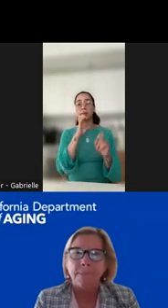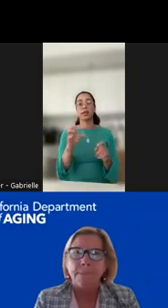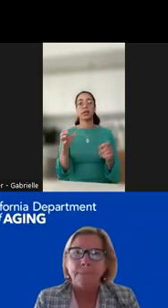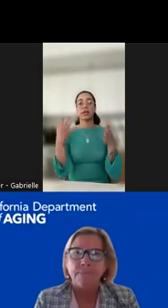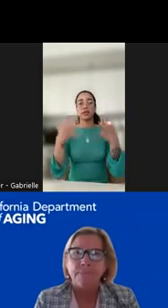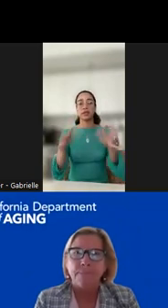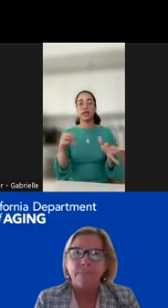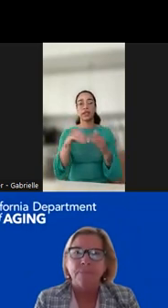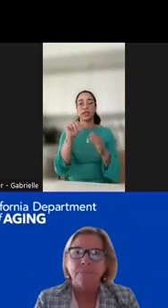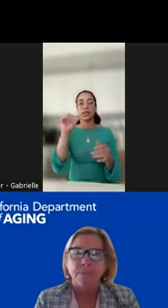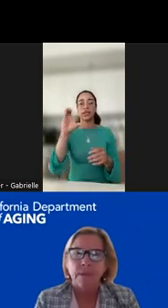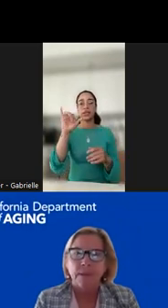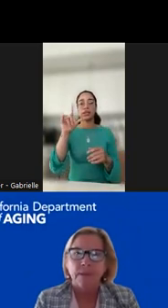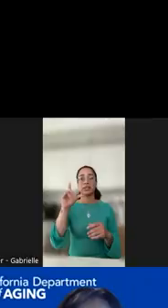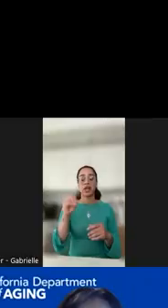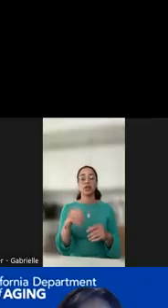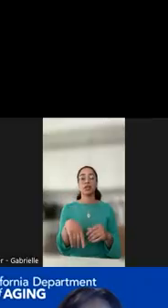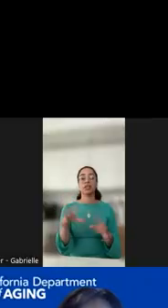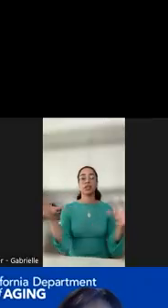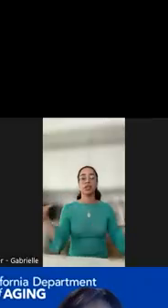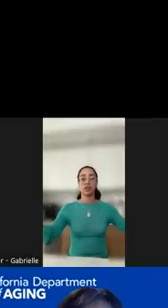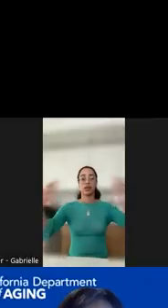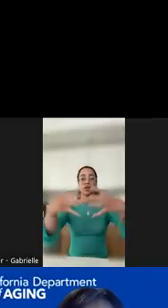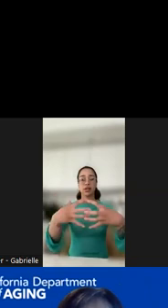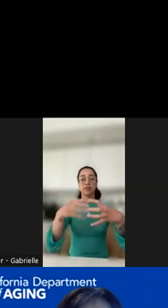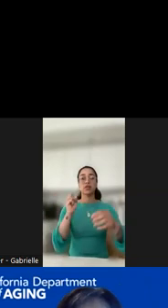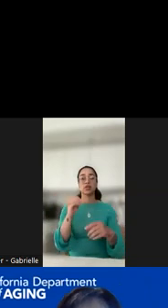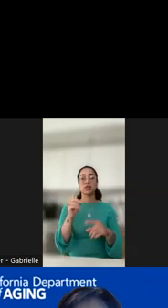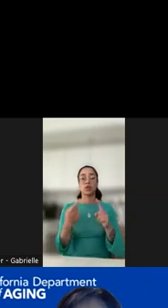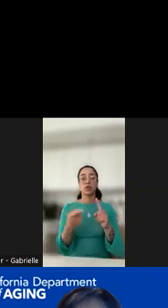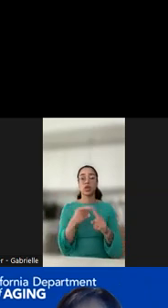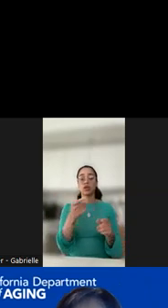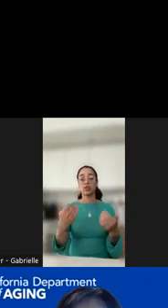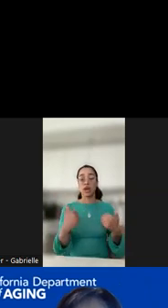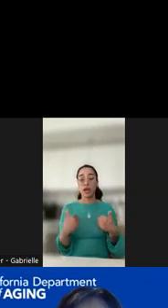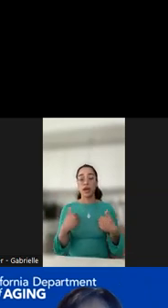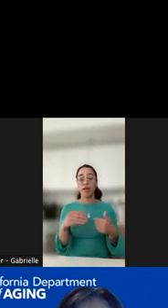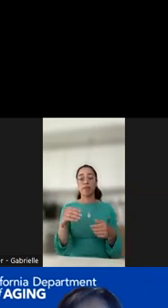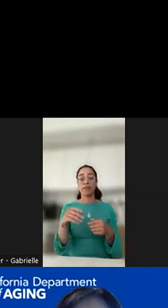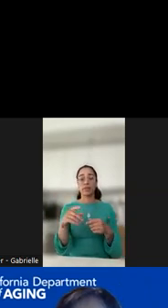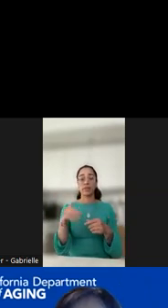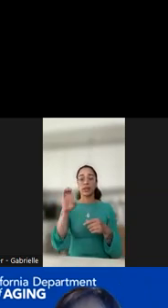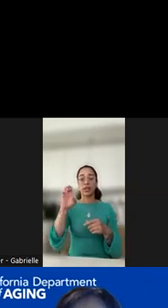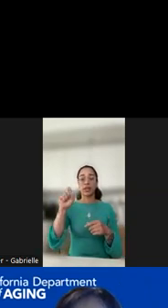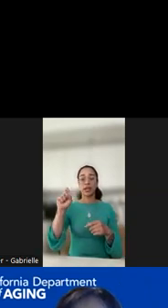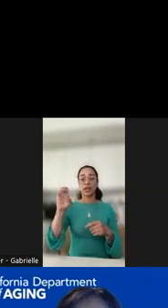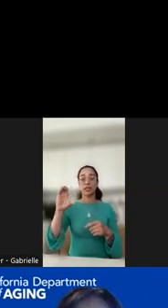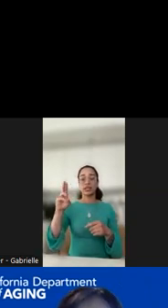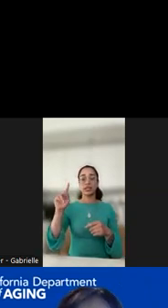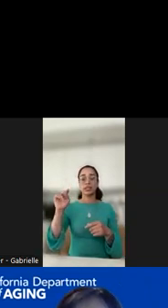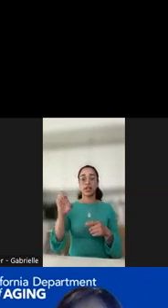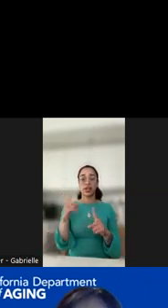It's a collective. And, you know, so when you have executive leadership who you don't have to